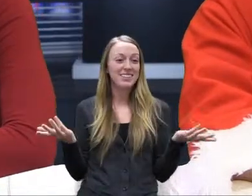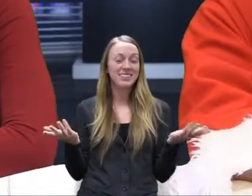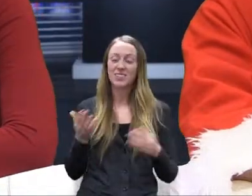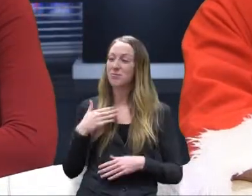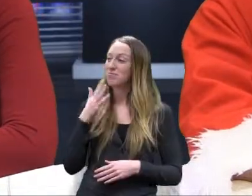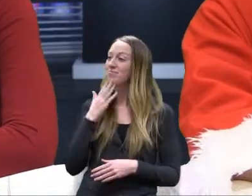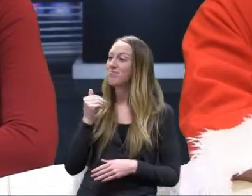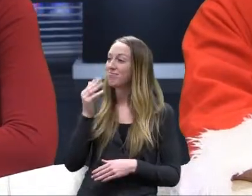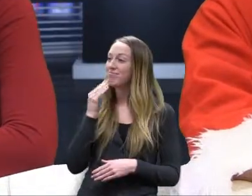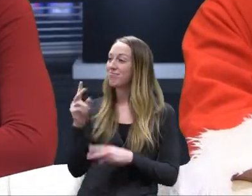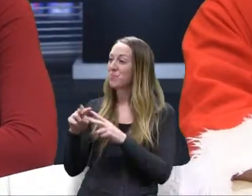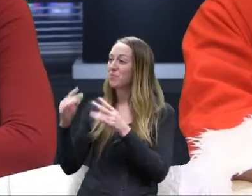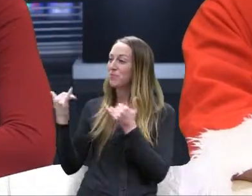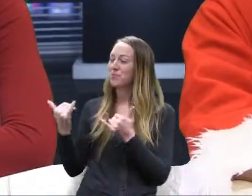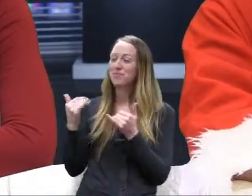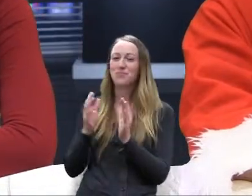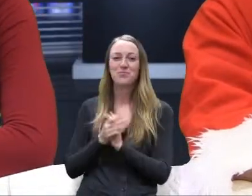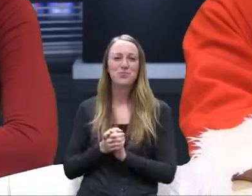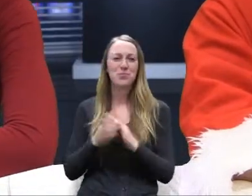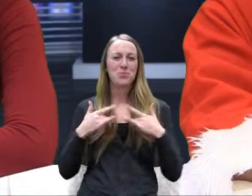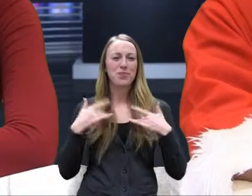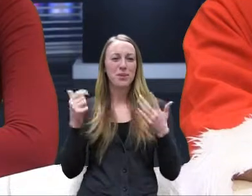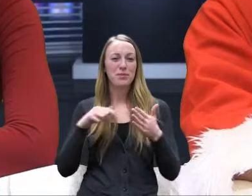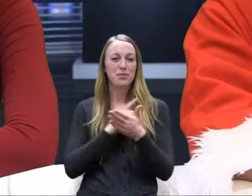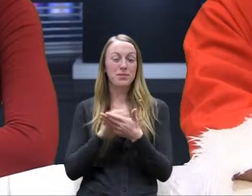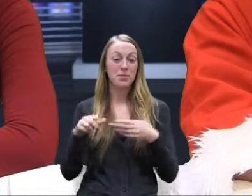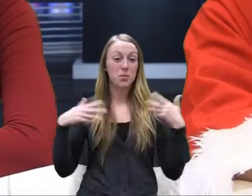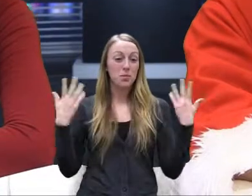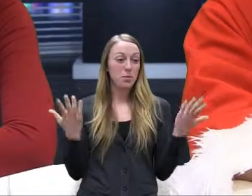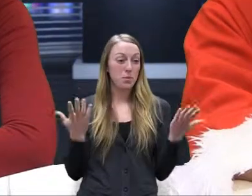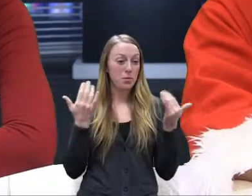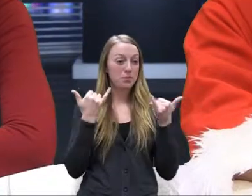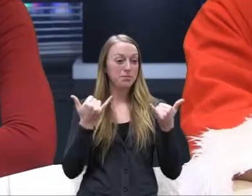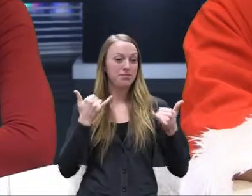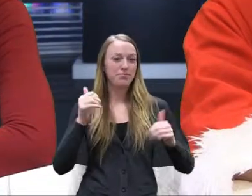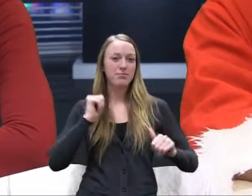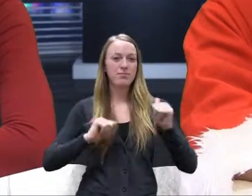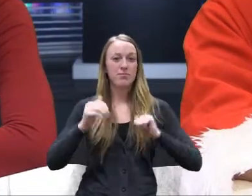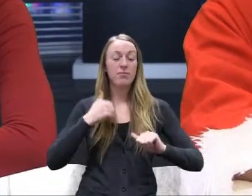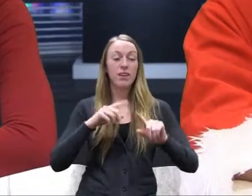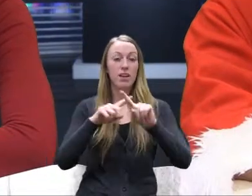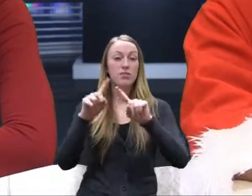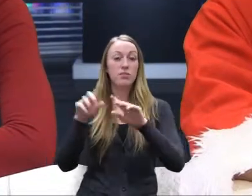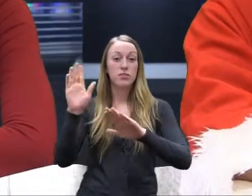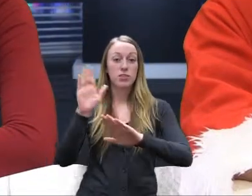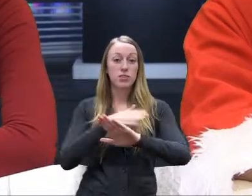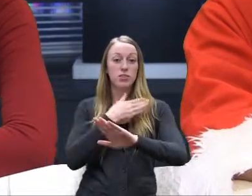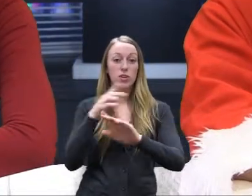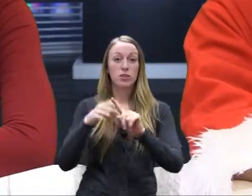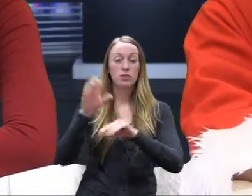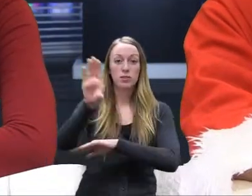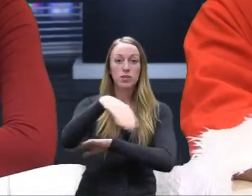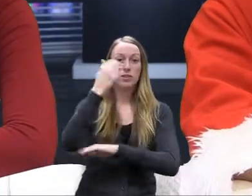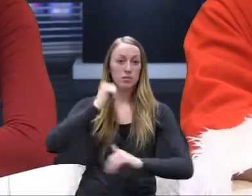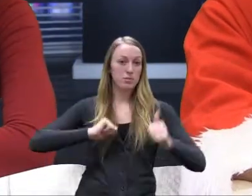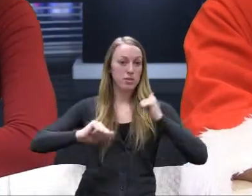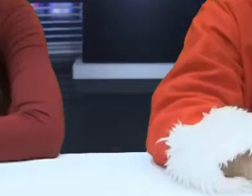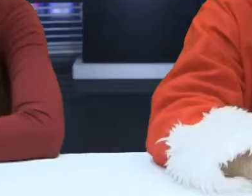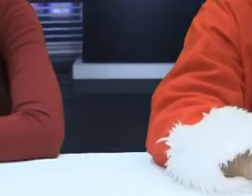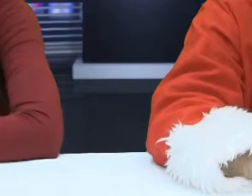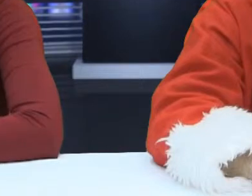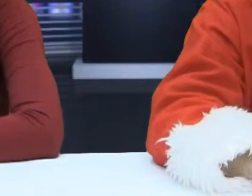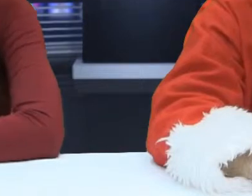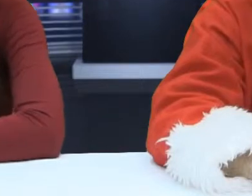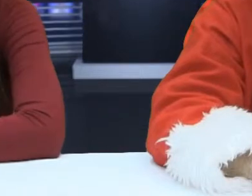we got on the show for this week? Well, George, today's show features a couple songs from the Christmas concert on Wednesday night, a clip from former